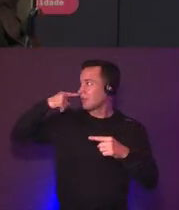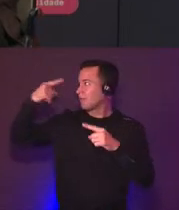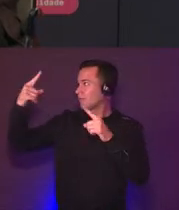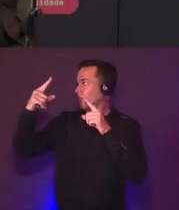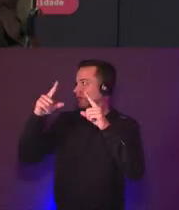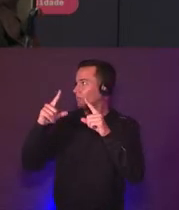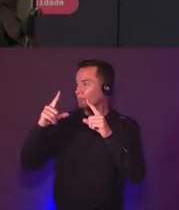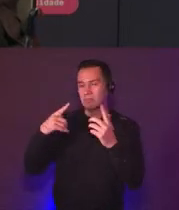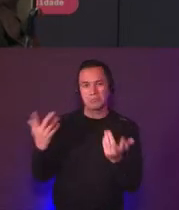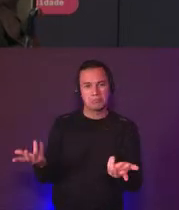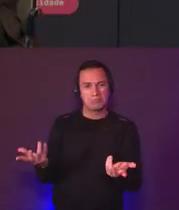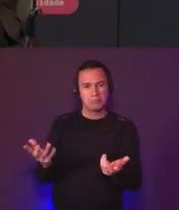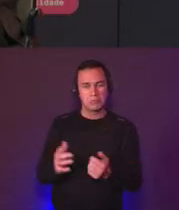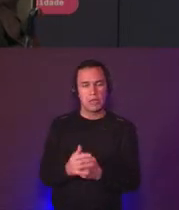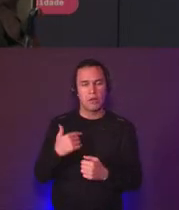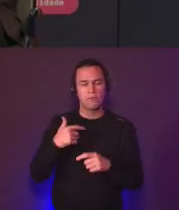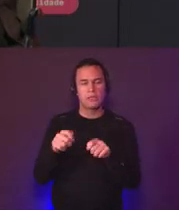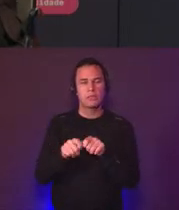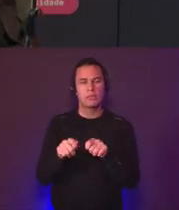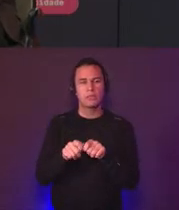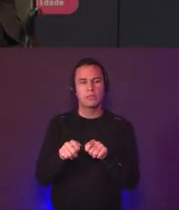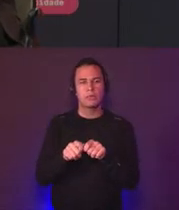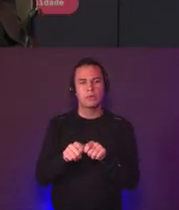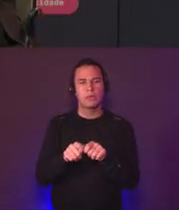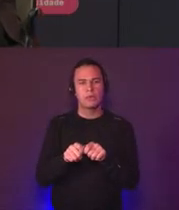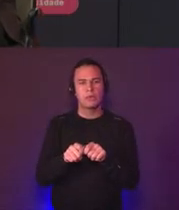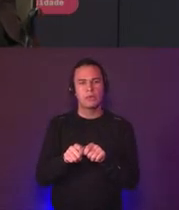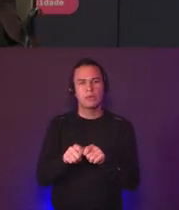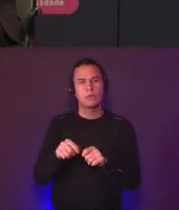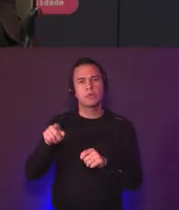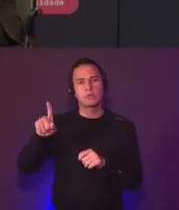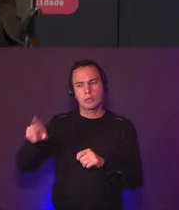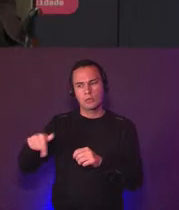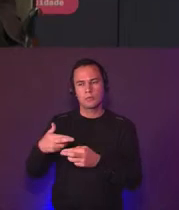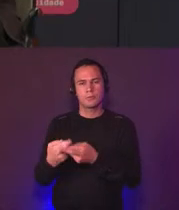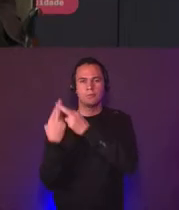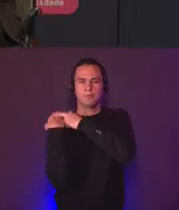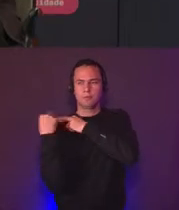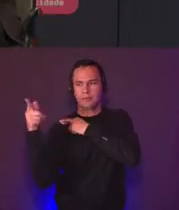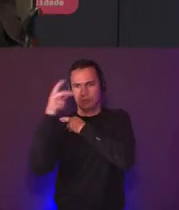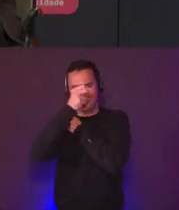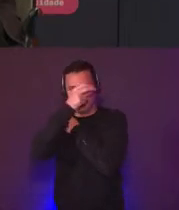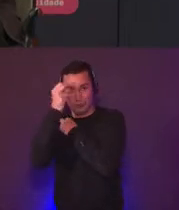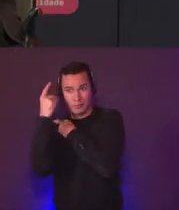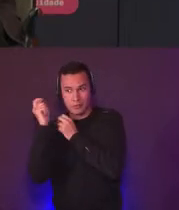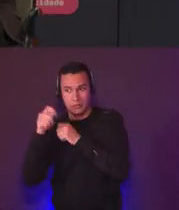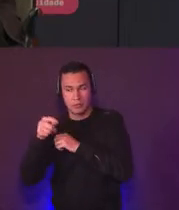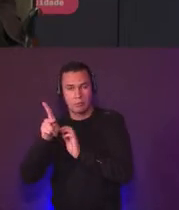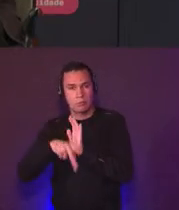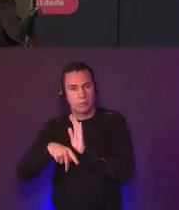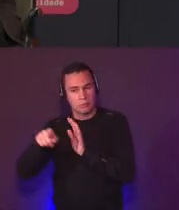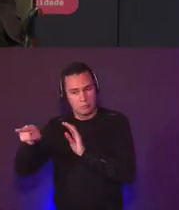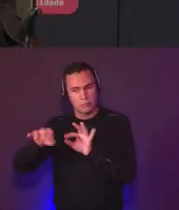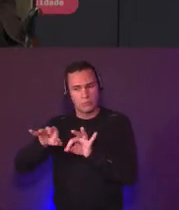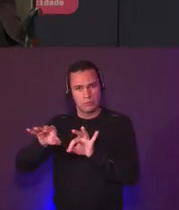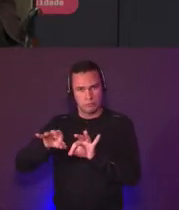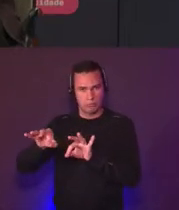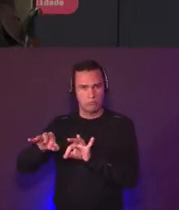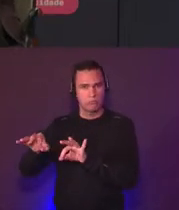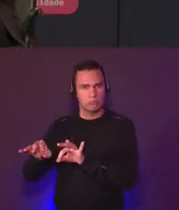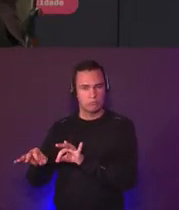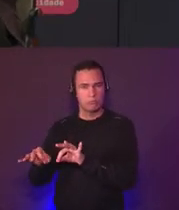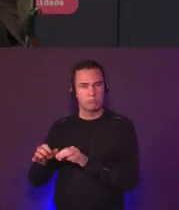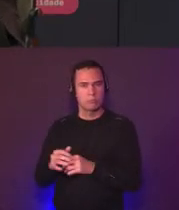Commissioner to try to see if we can make some of the things that were showing up in her project happen. So that was kind of